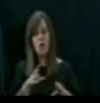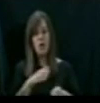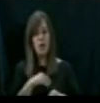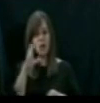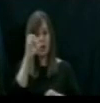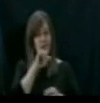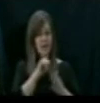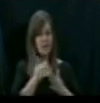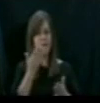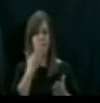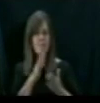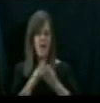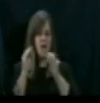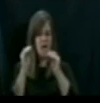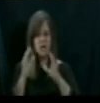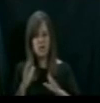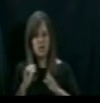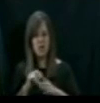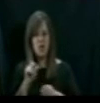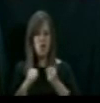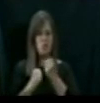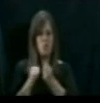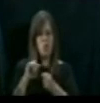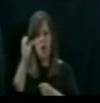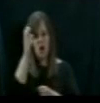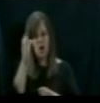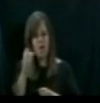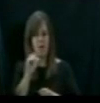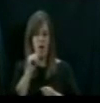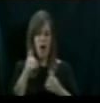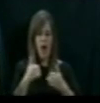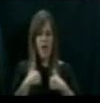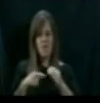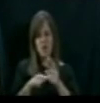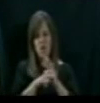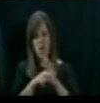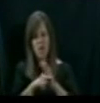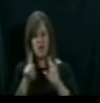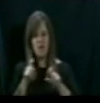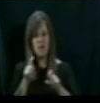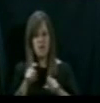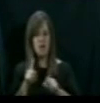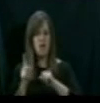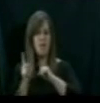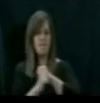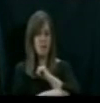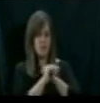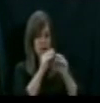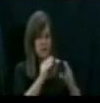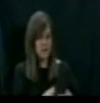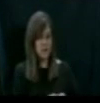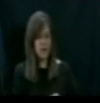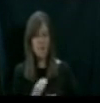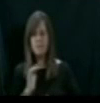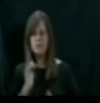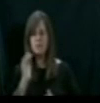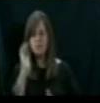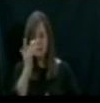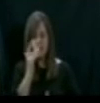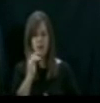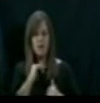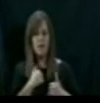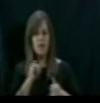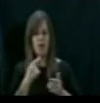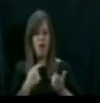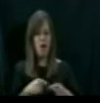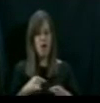bad teachers that are supporting the concept of not having negative test scores punish the teacher. I am sick and tired of the argument of,